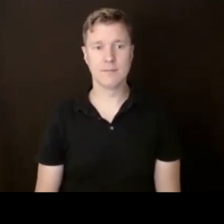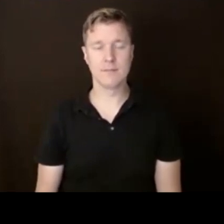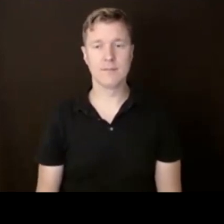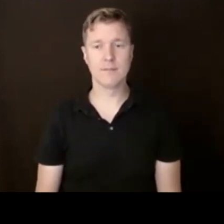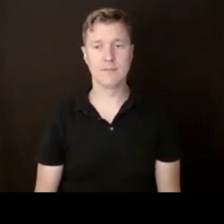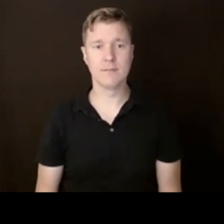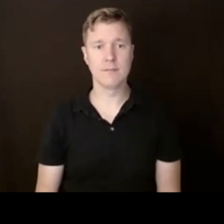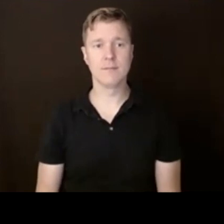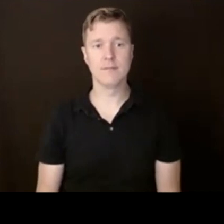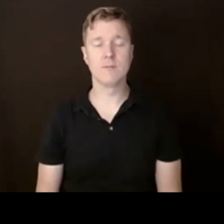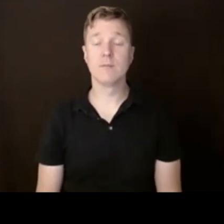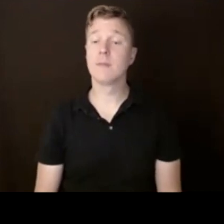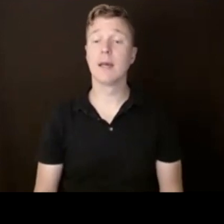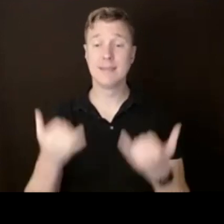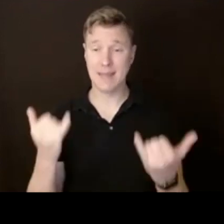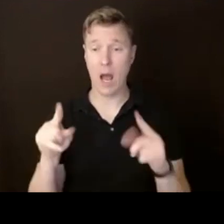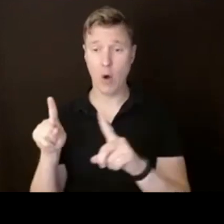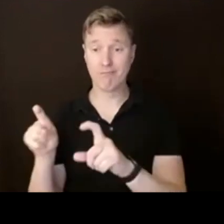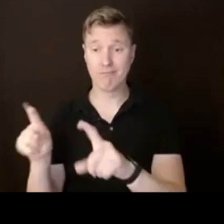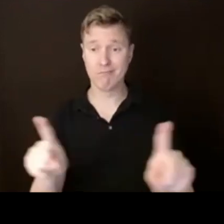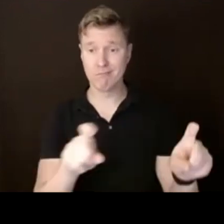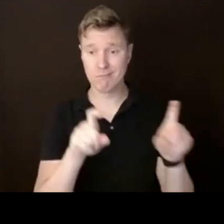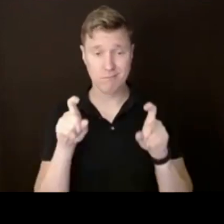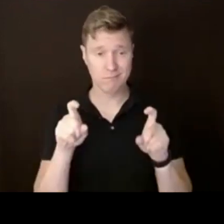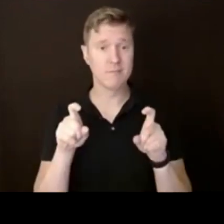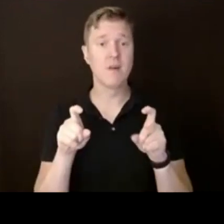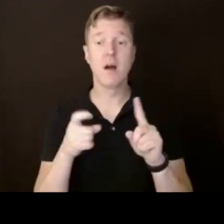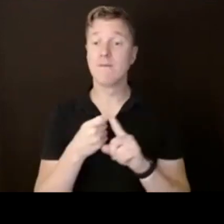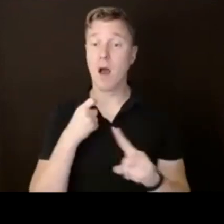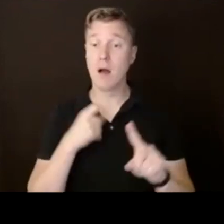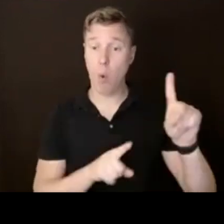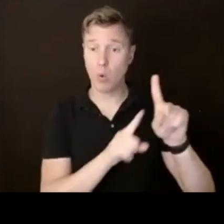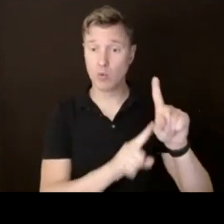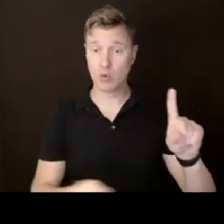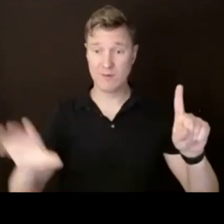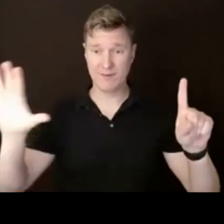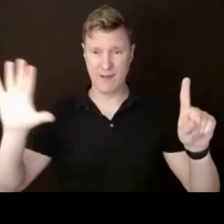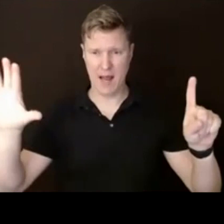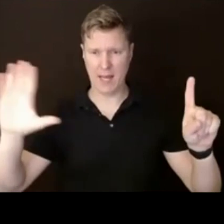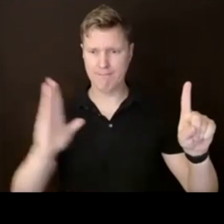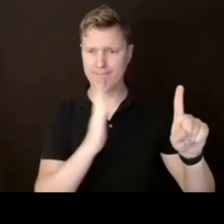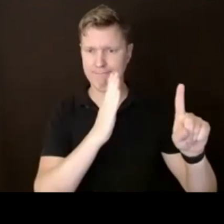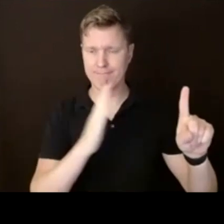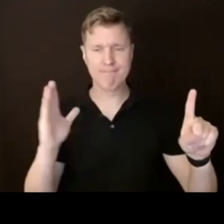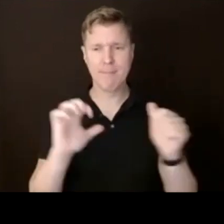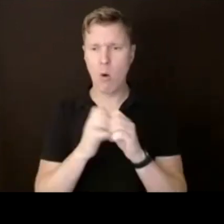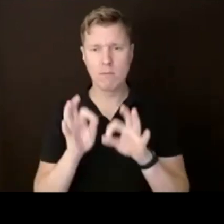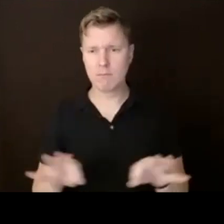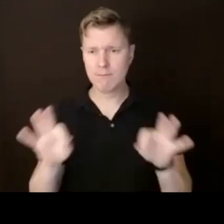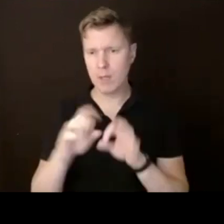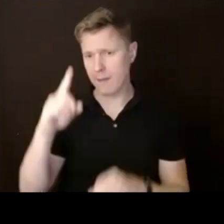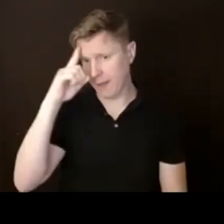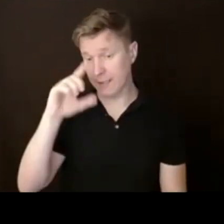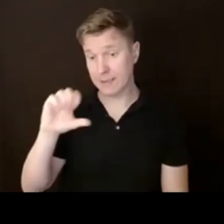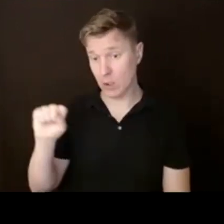All right, so we're going to take a poll. On a scale from 1 to 5, how important do you think sexual violence is to